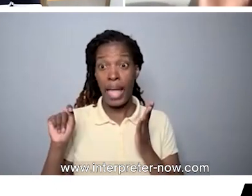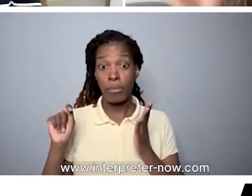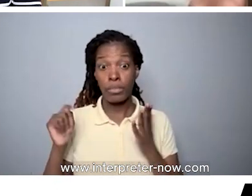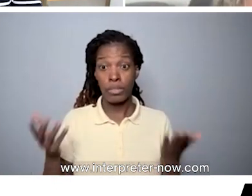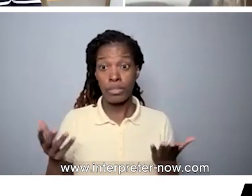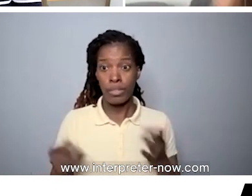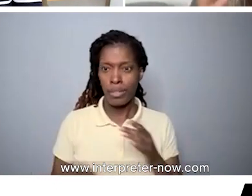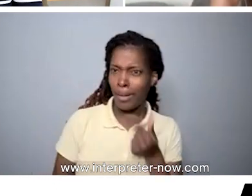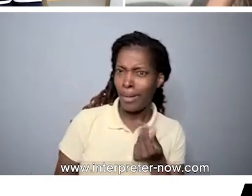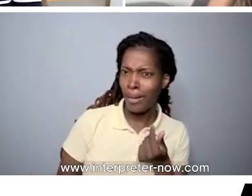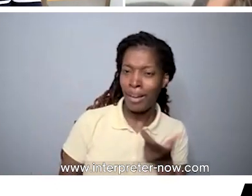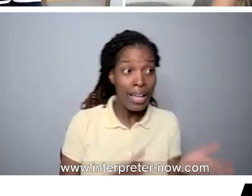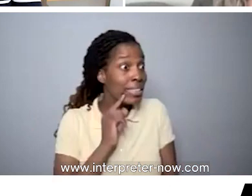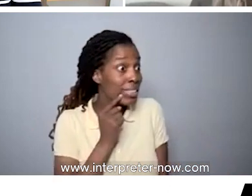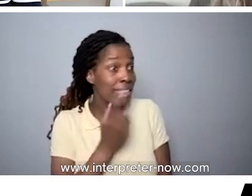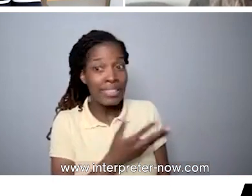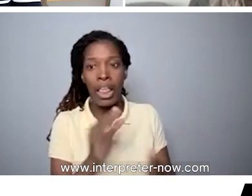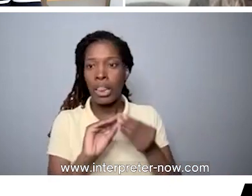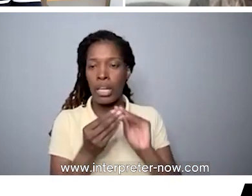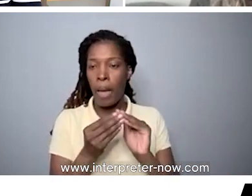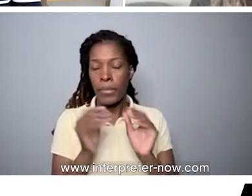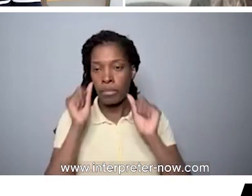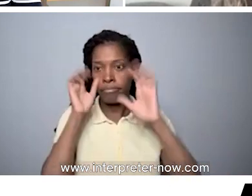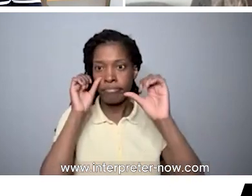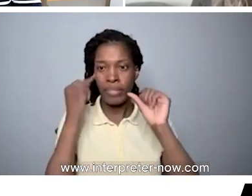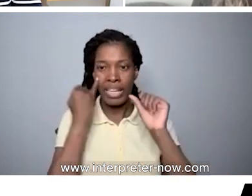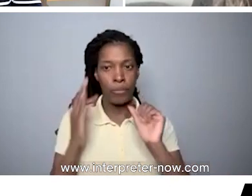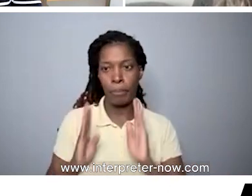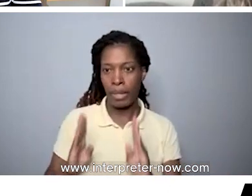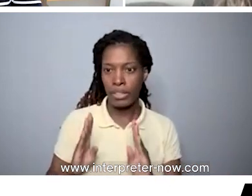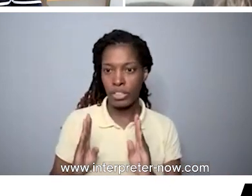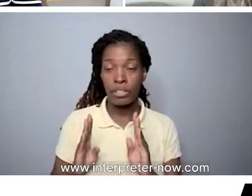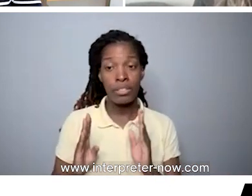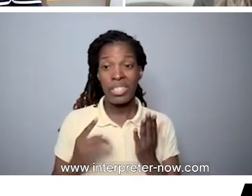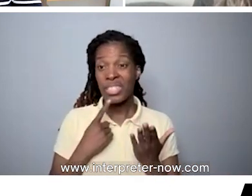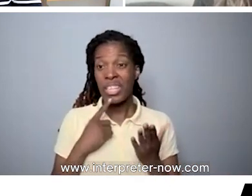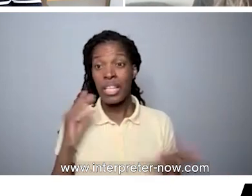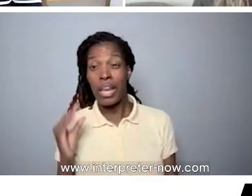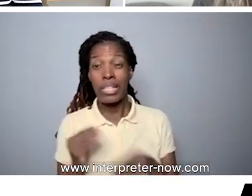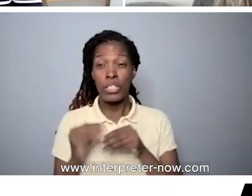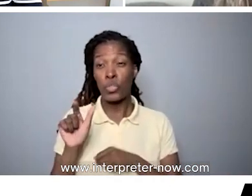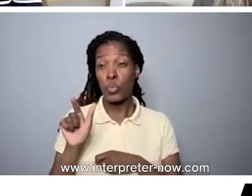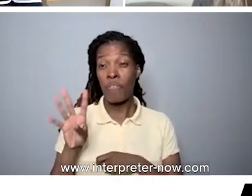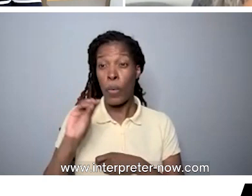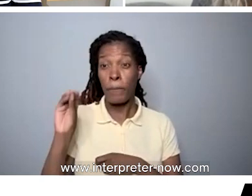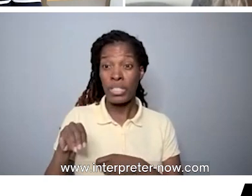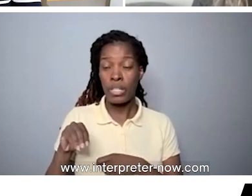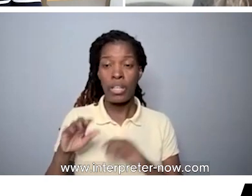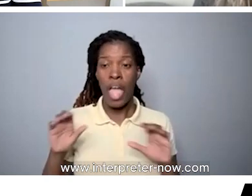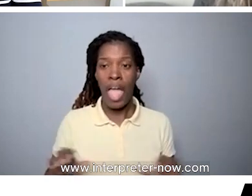The numbers are staggering if you're paying attention. I guess it says an additional 24% are acting out their unhappiness